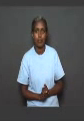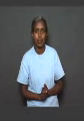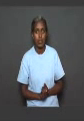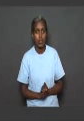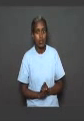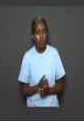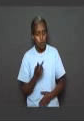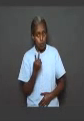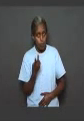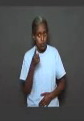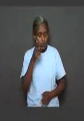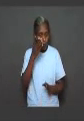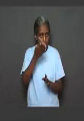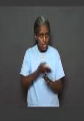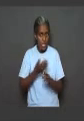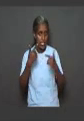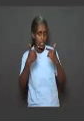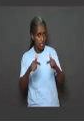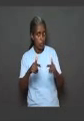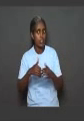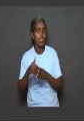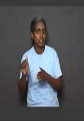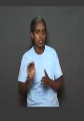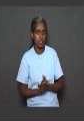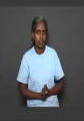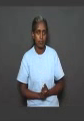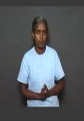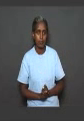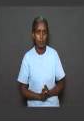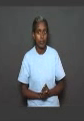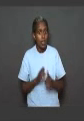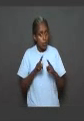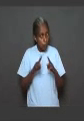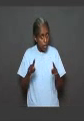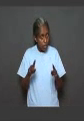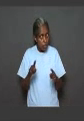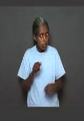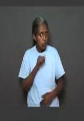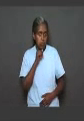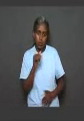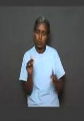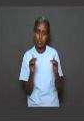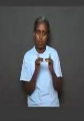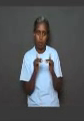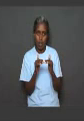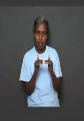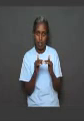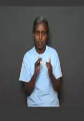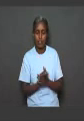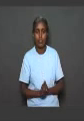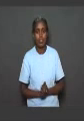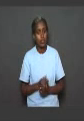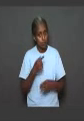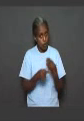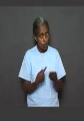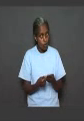Both of the one-sided limits exist, but they are not equal.